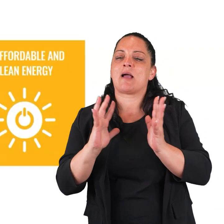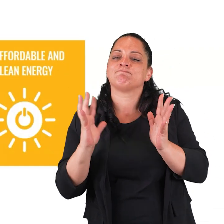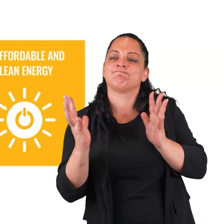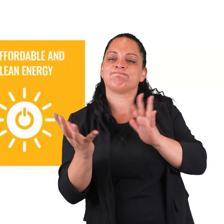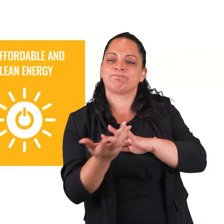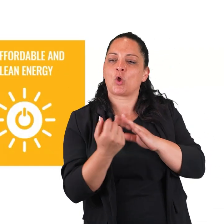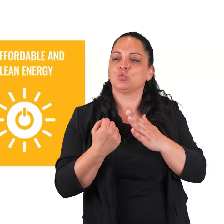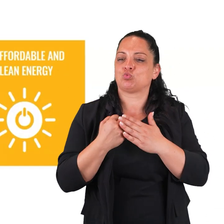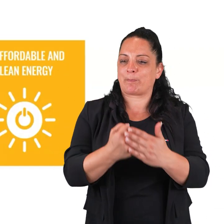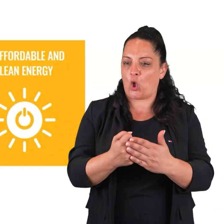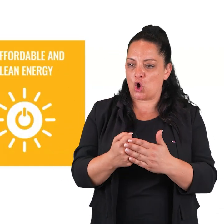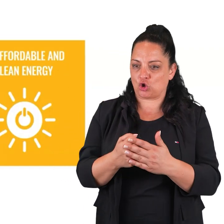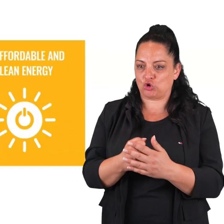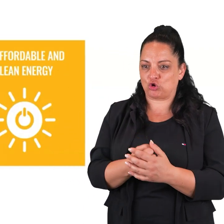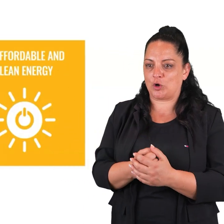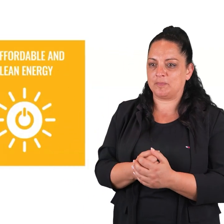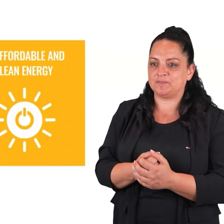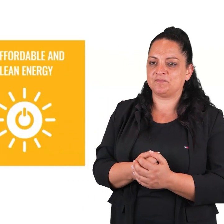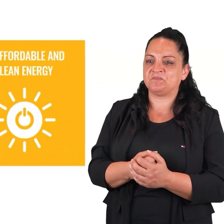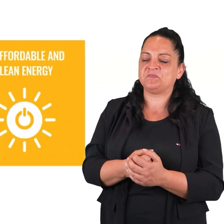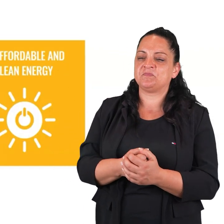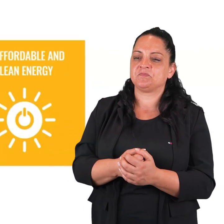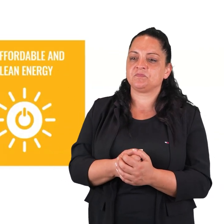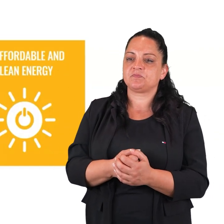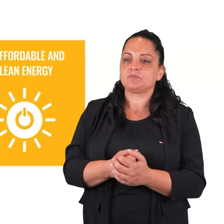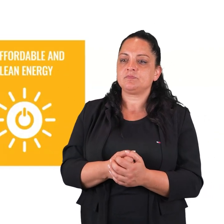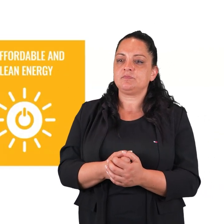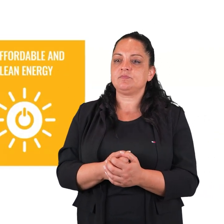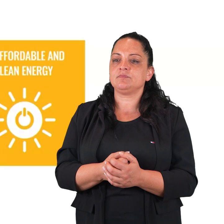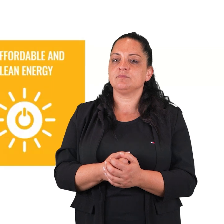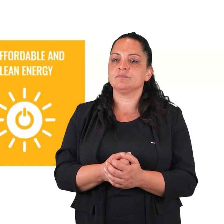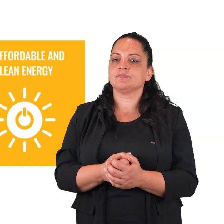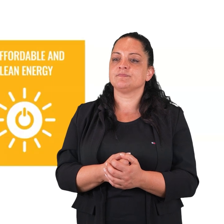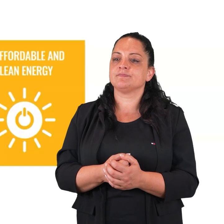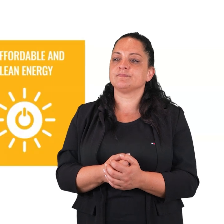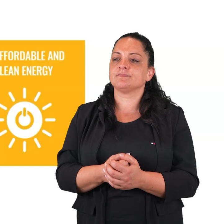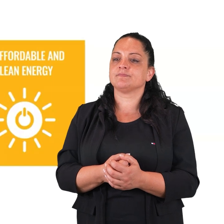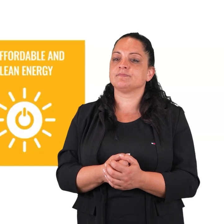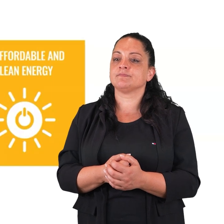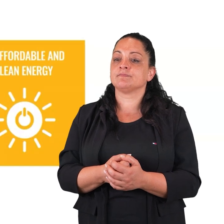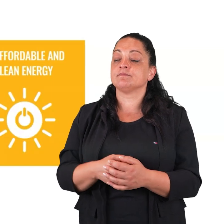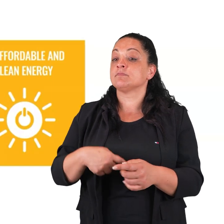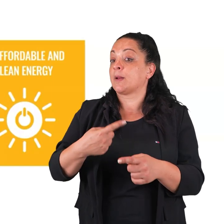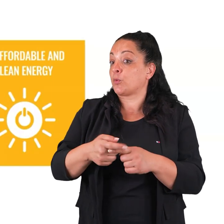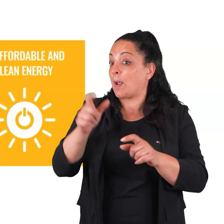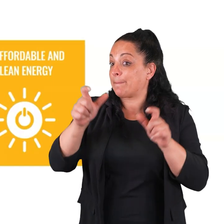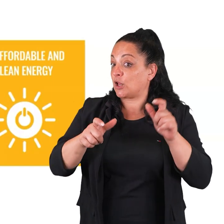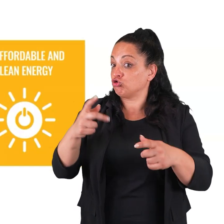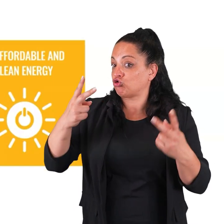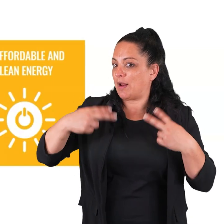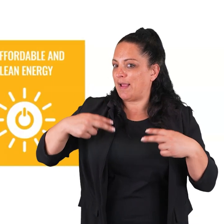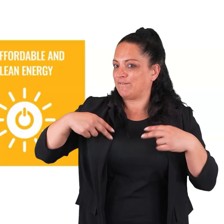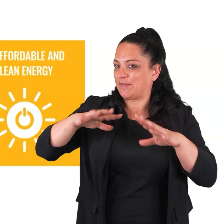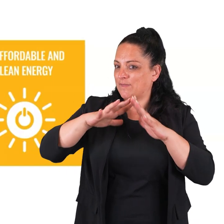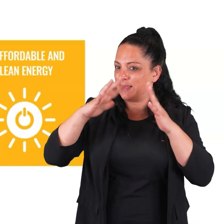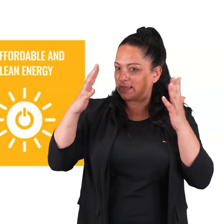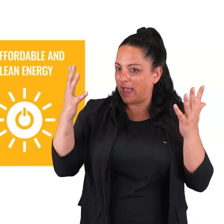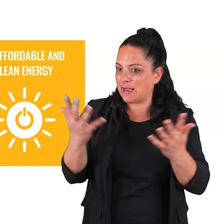So each good behavior that we put into action